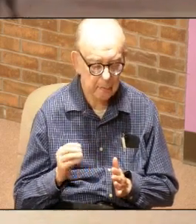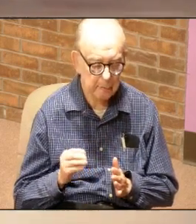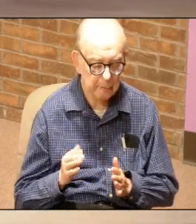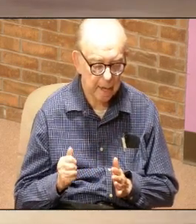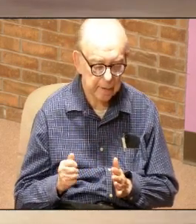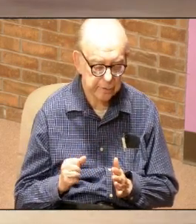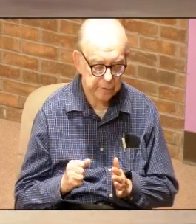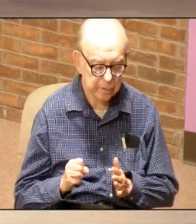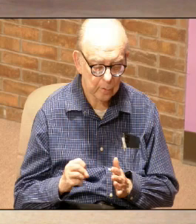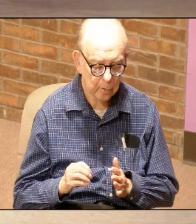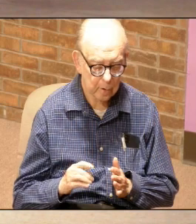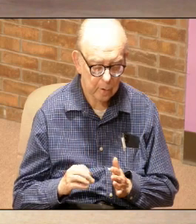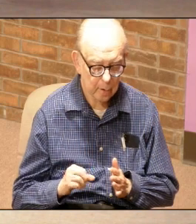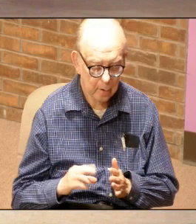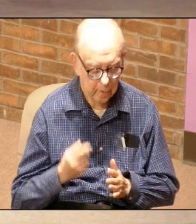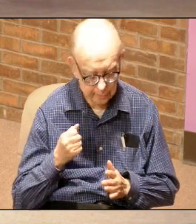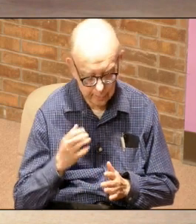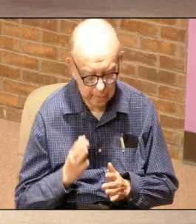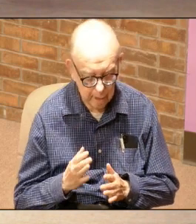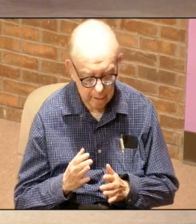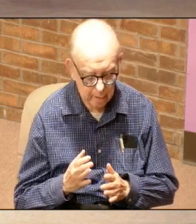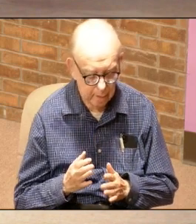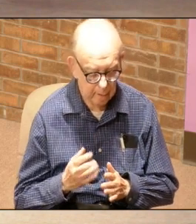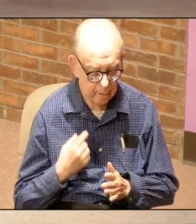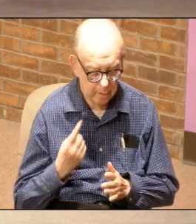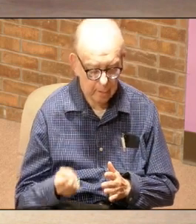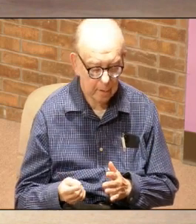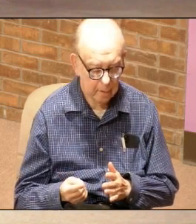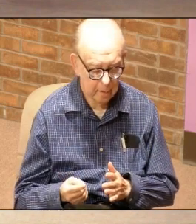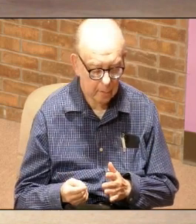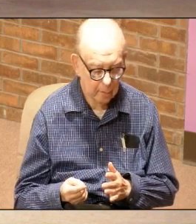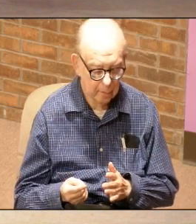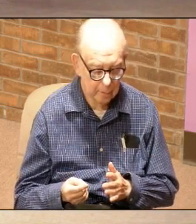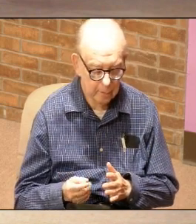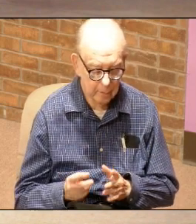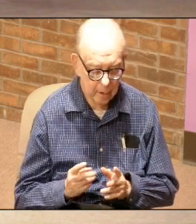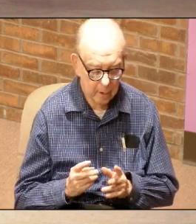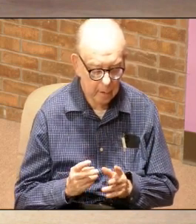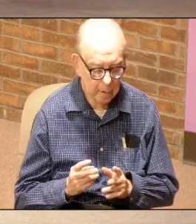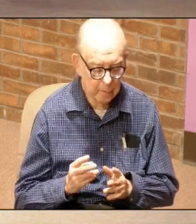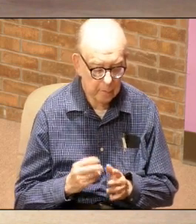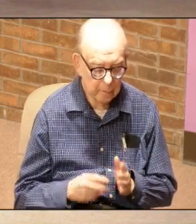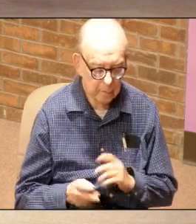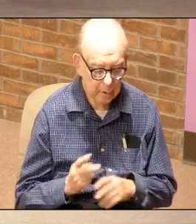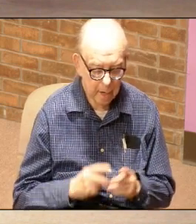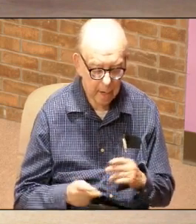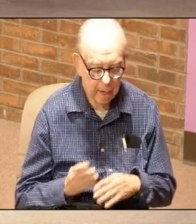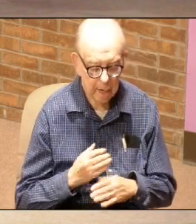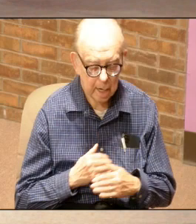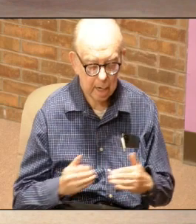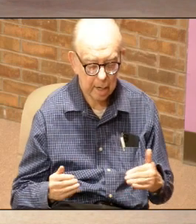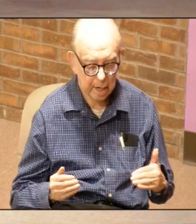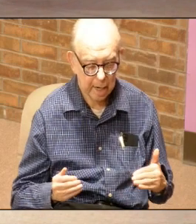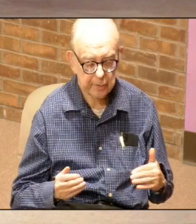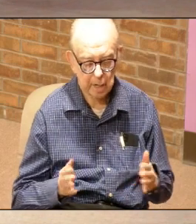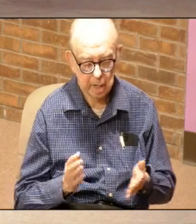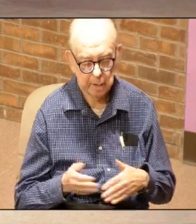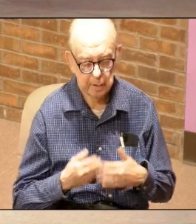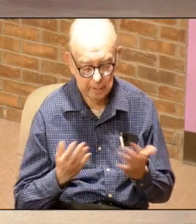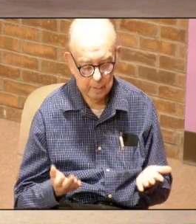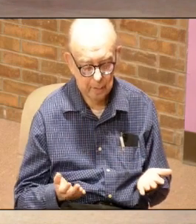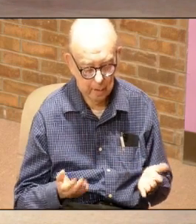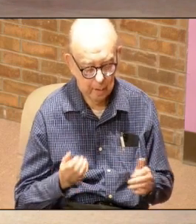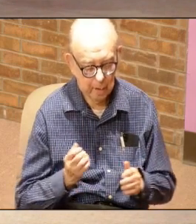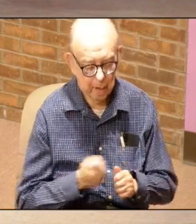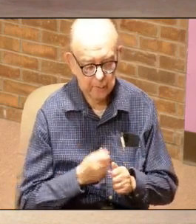God. I'm ambassador for where my citizenship lies. And so are you. Every one